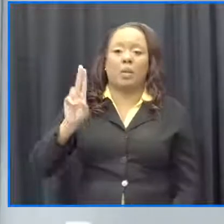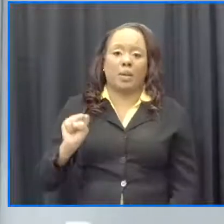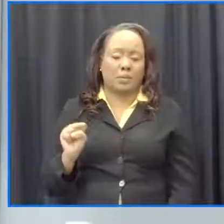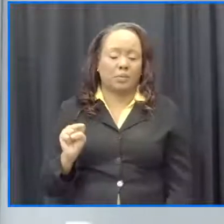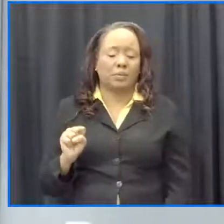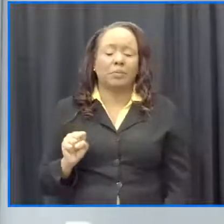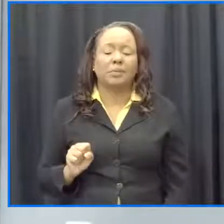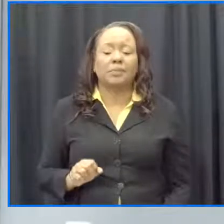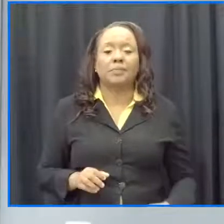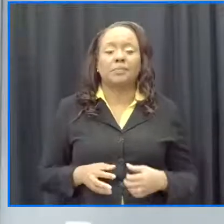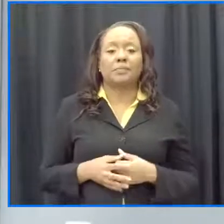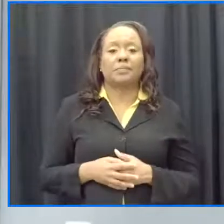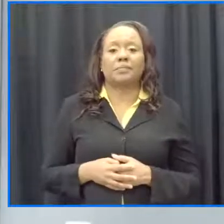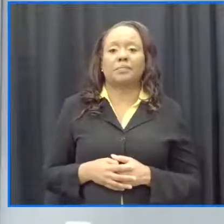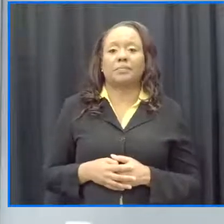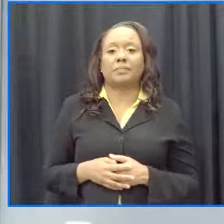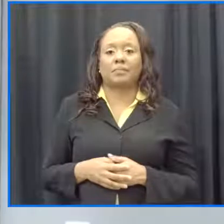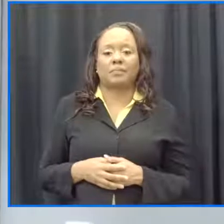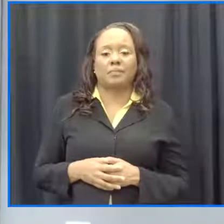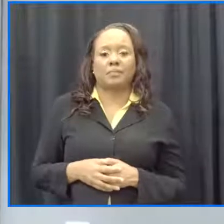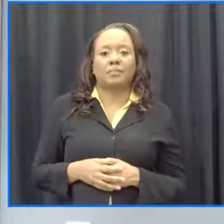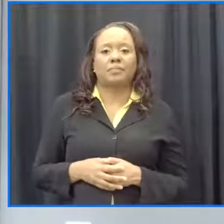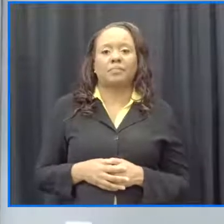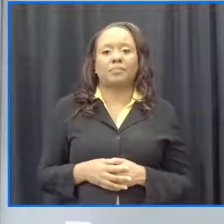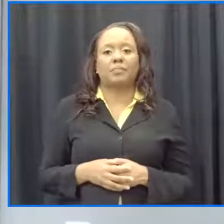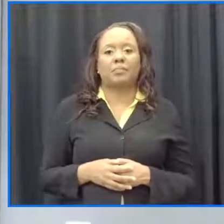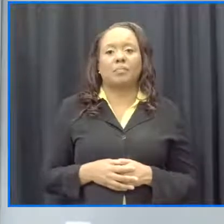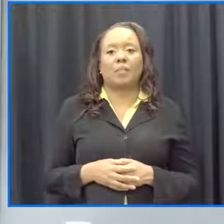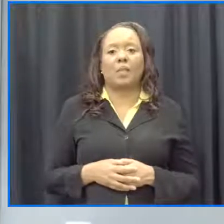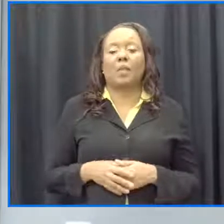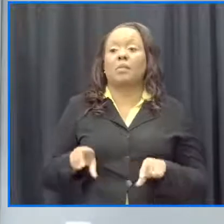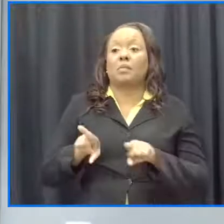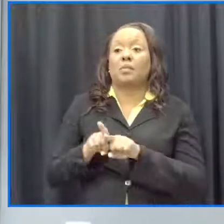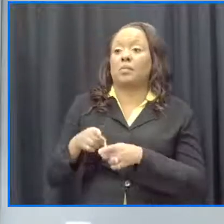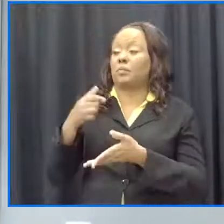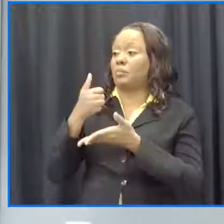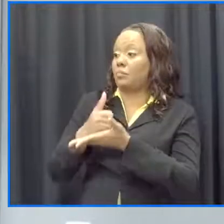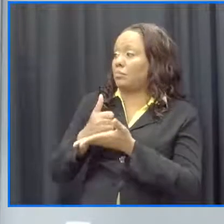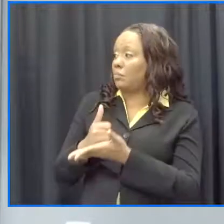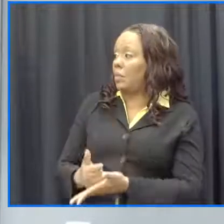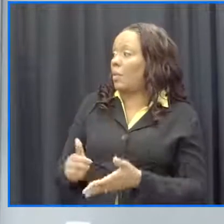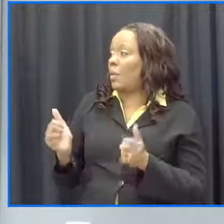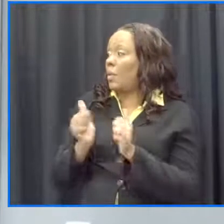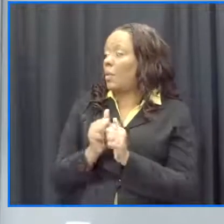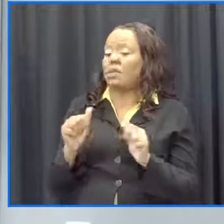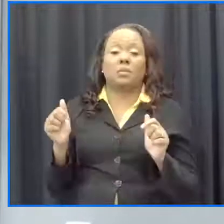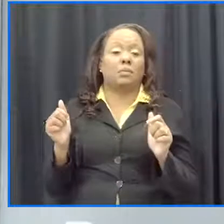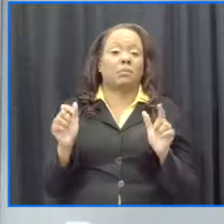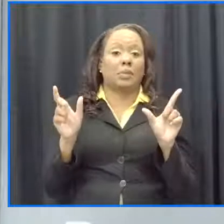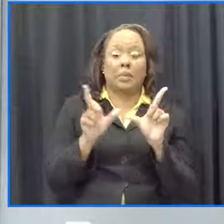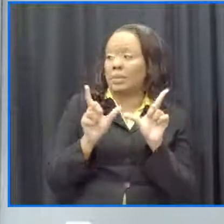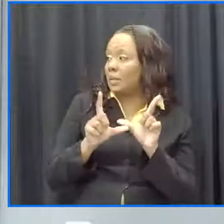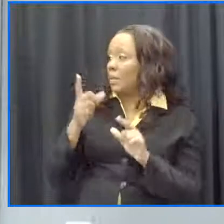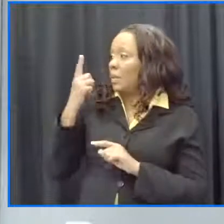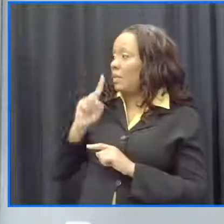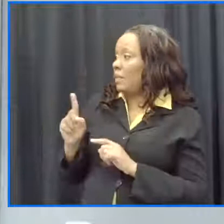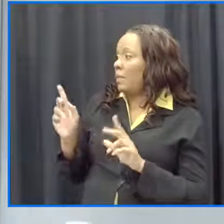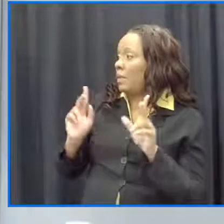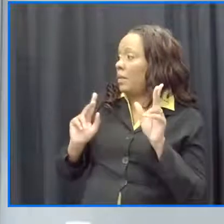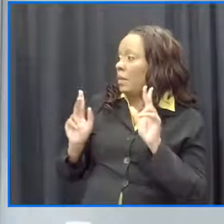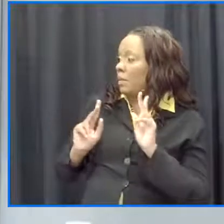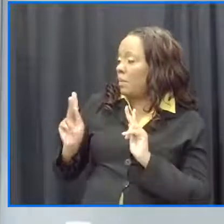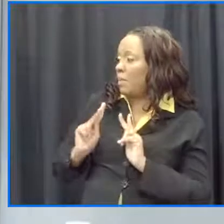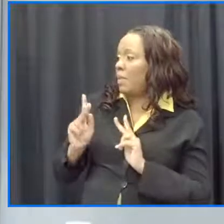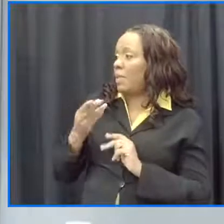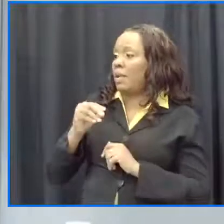Barbados and the United States of America. He assists with the incorporation and licensing of entities in